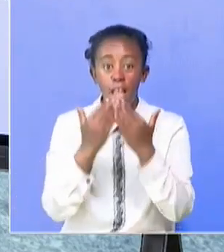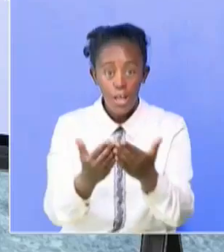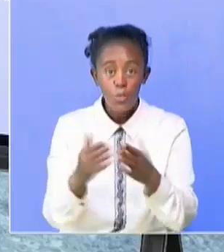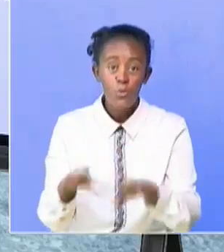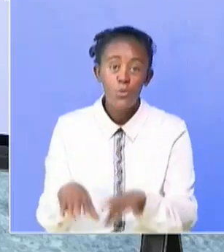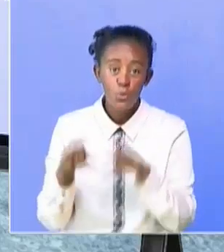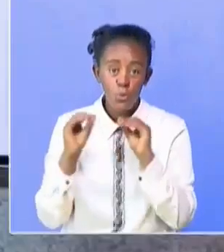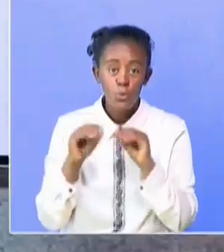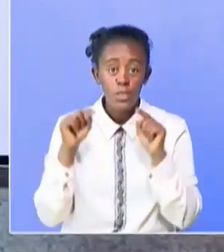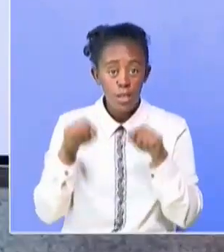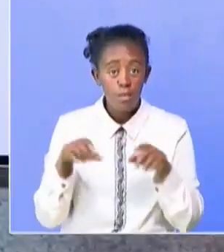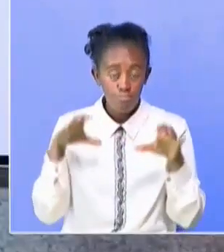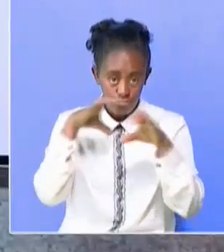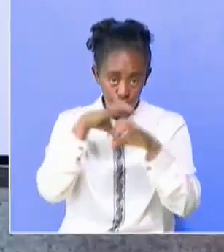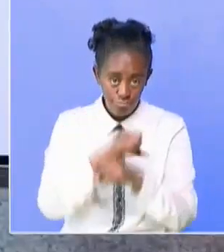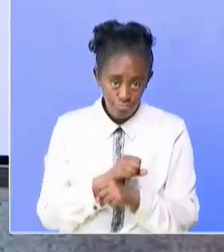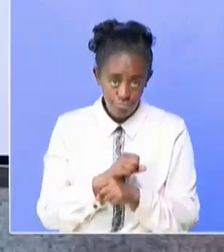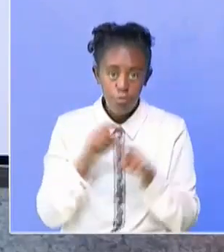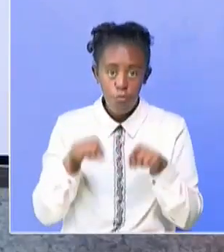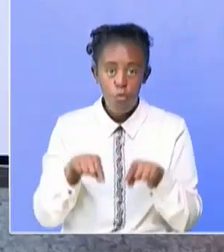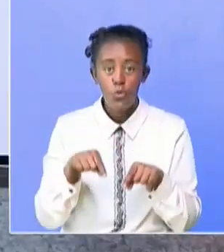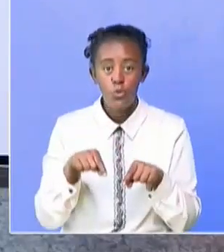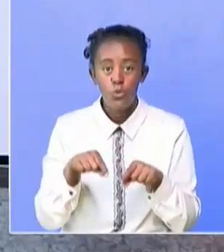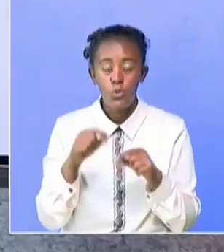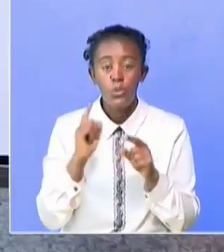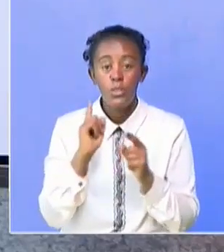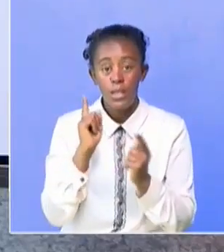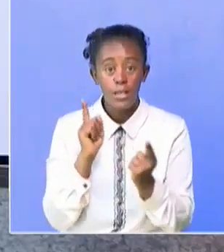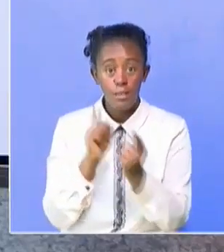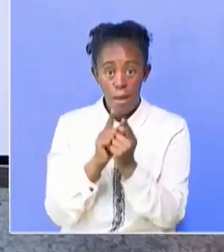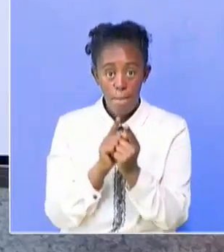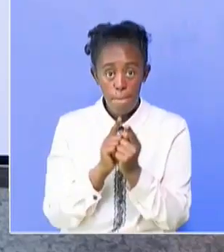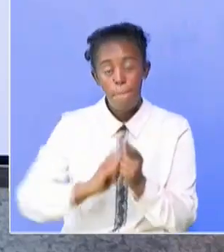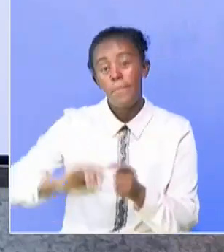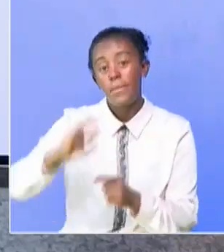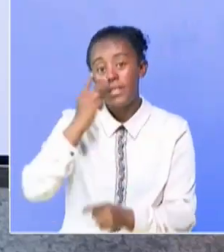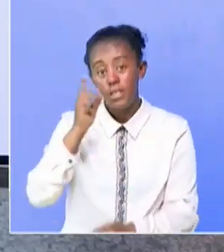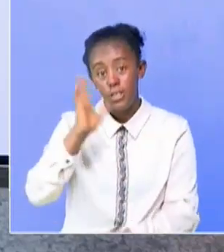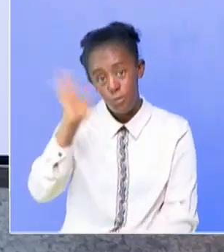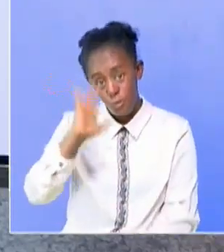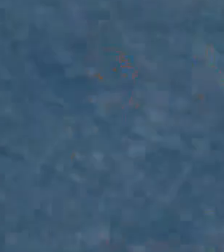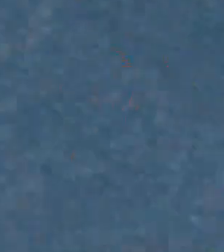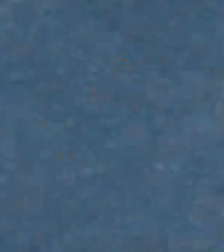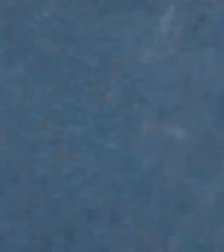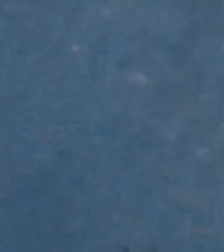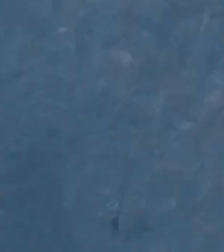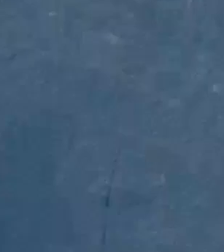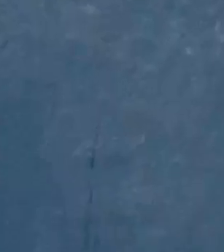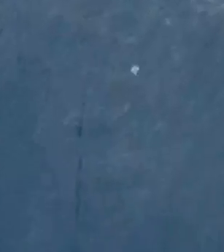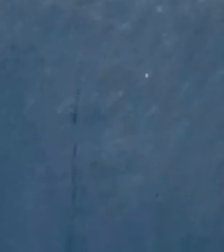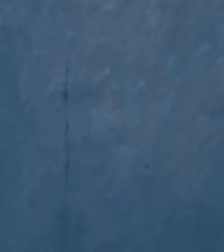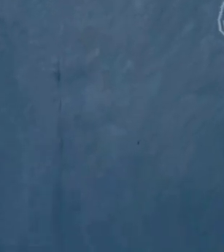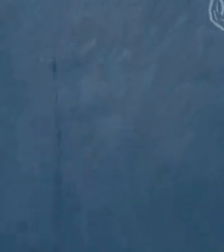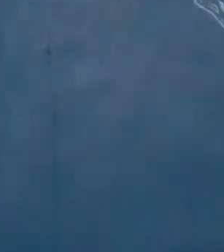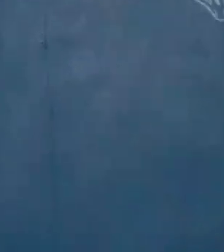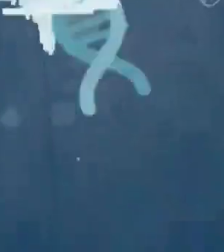students. That's all we have for today. Till we meet next time, see you. Goodbye, students. Goodbye.